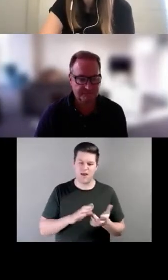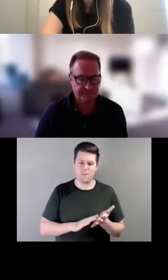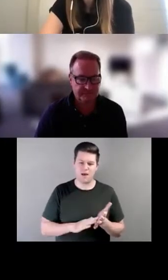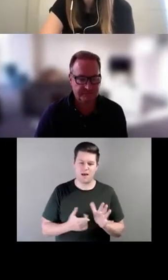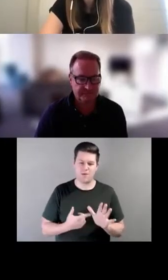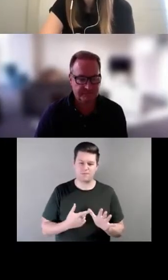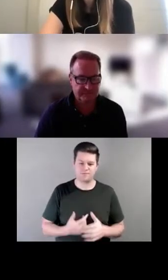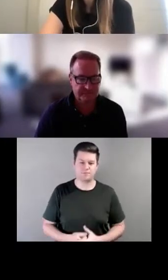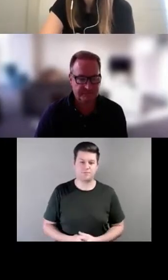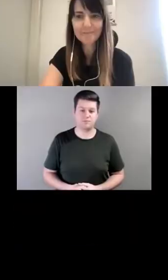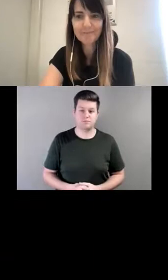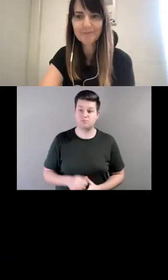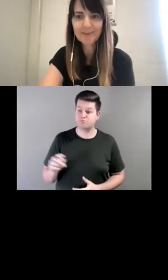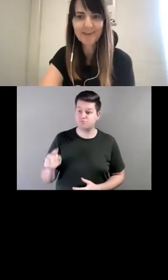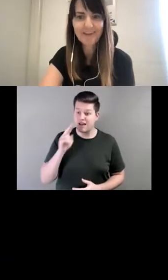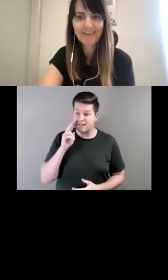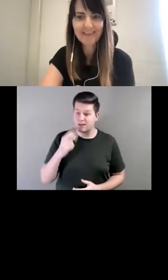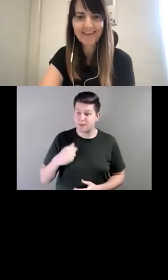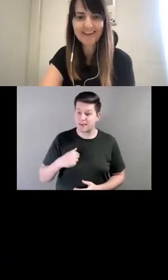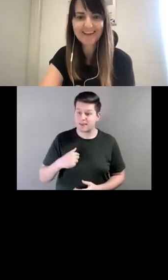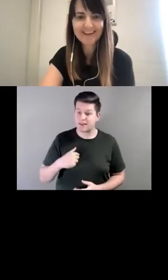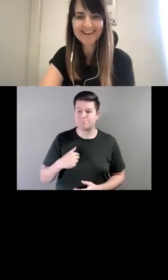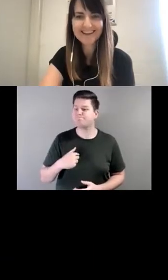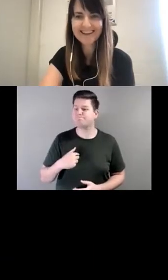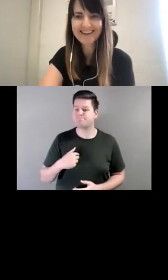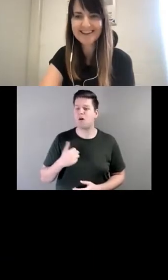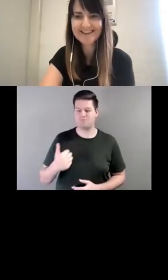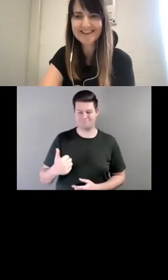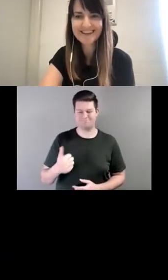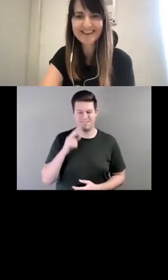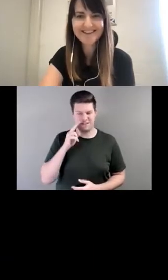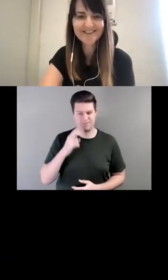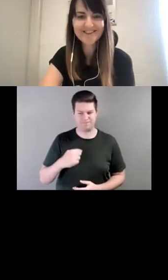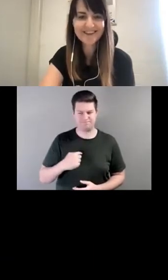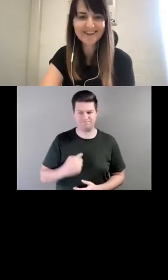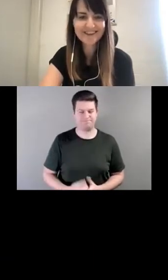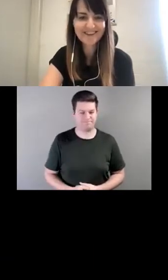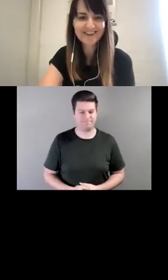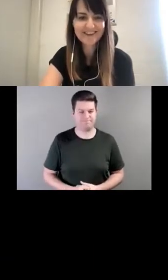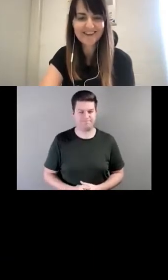Can you see me now? That's me. That's you. Thanks. Can